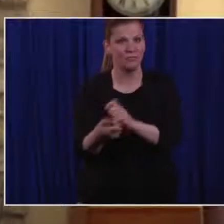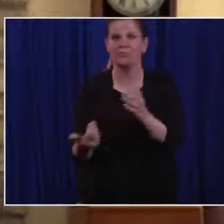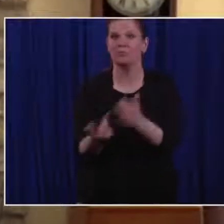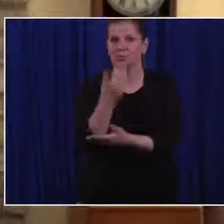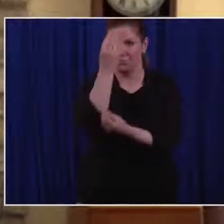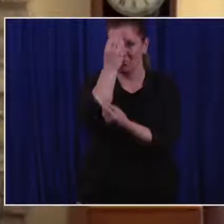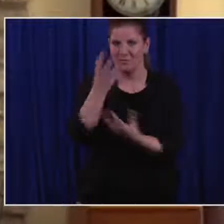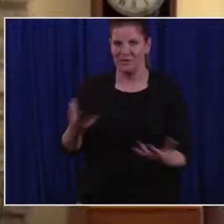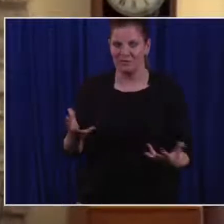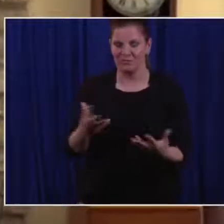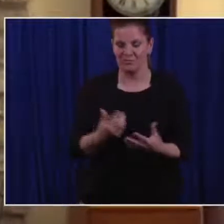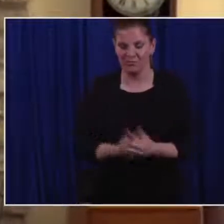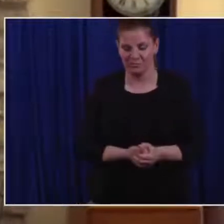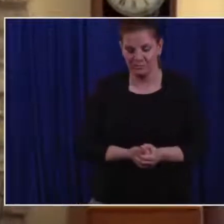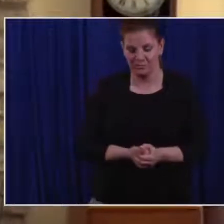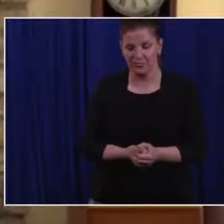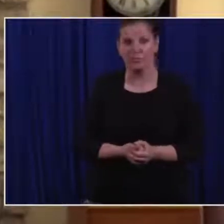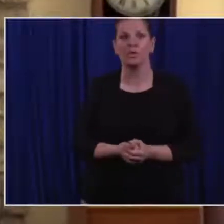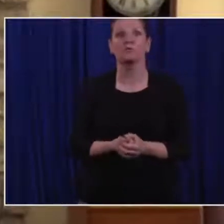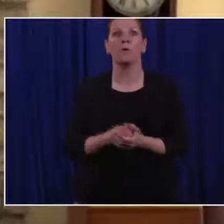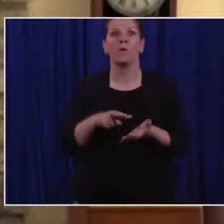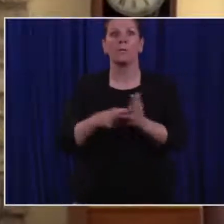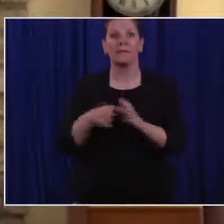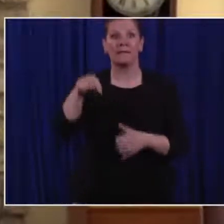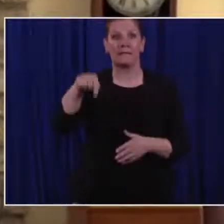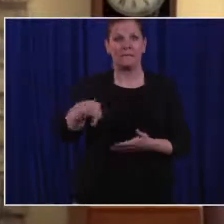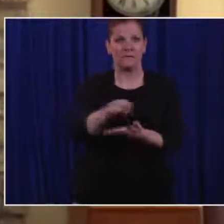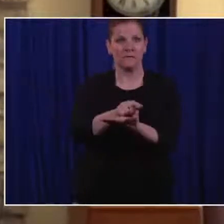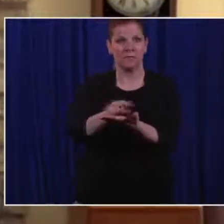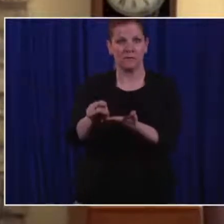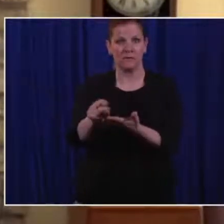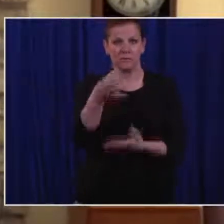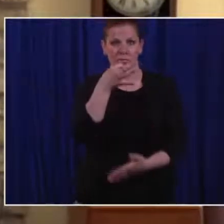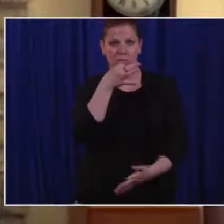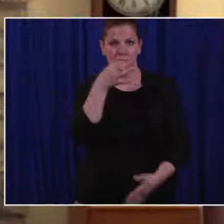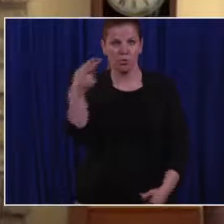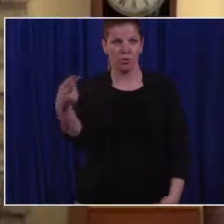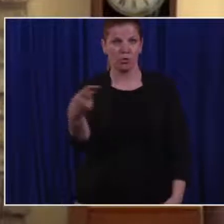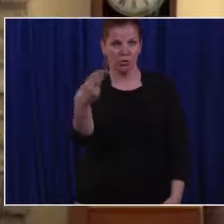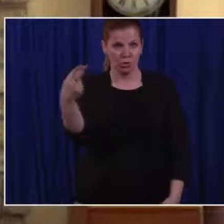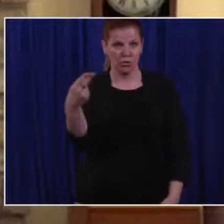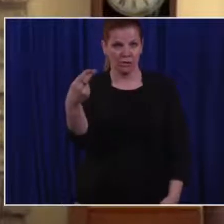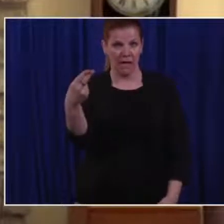So on Thursday of this week, we will add